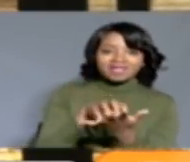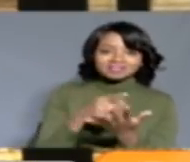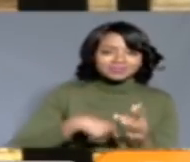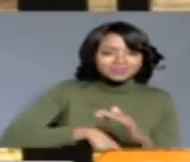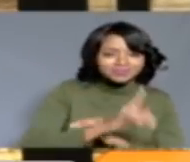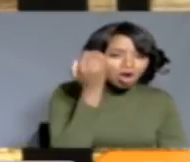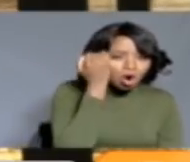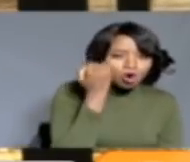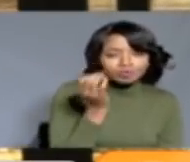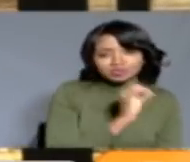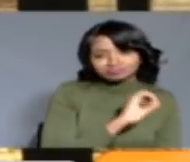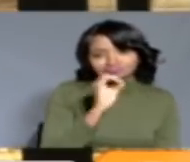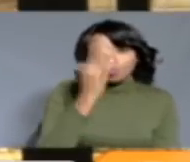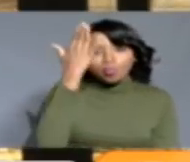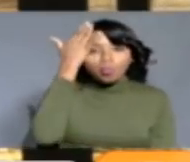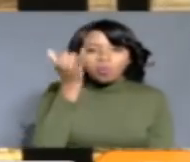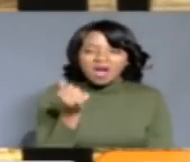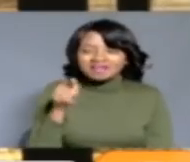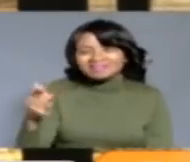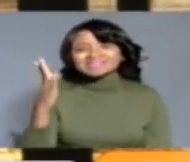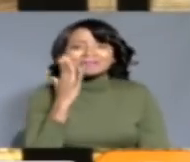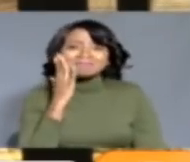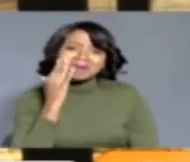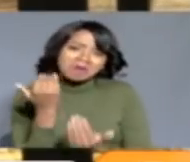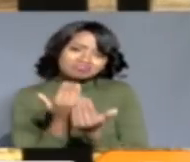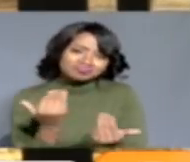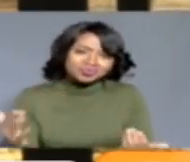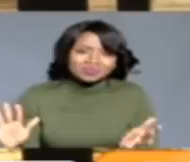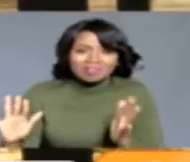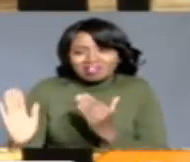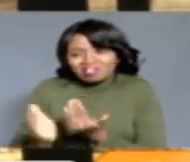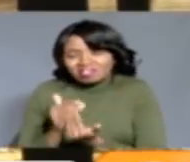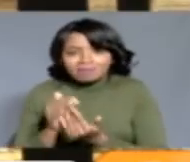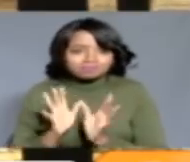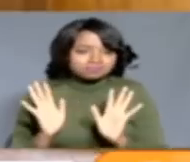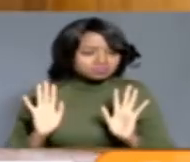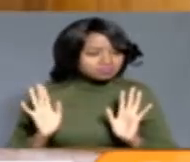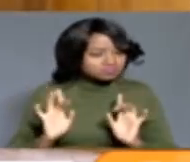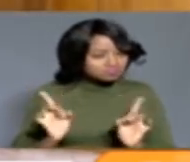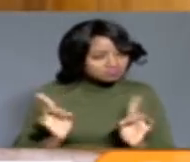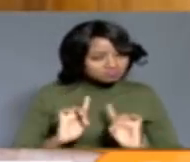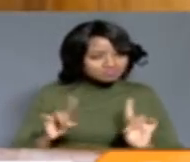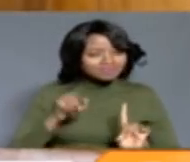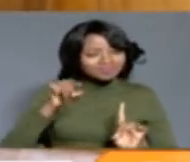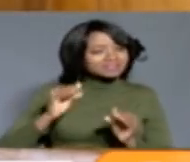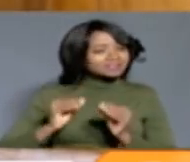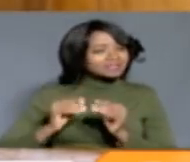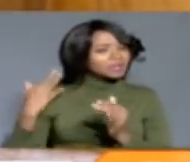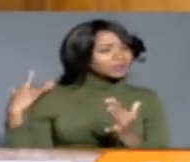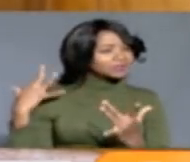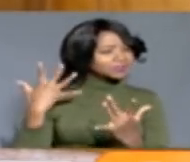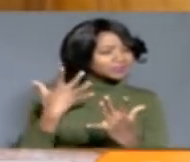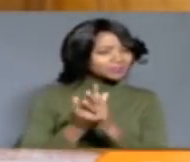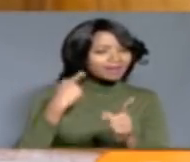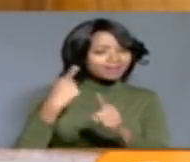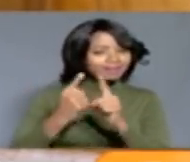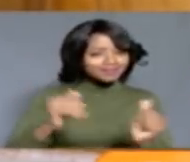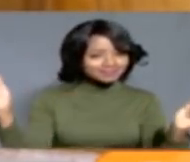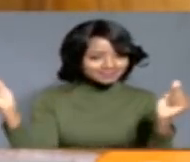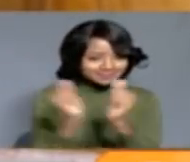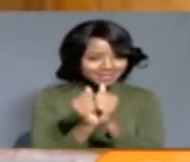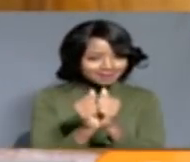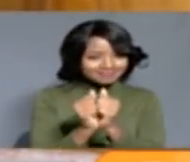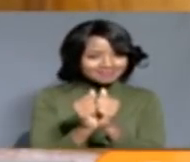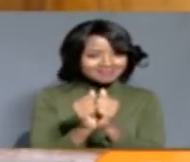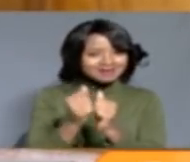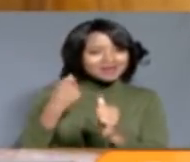because of the, that the mama mtoto and all that. Nikambe hii incident imego on for like 10 years. Na hizi vitu zote mnasema